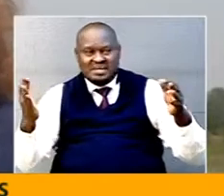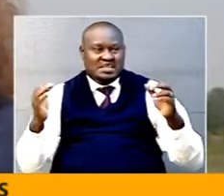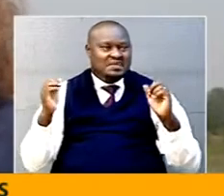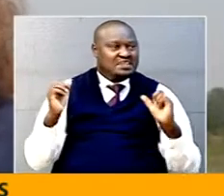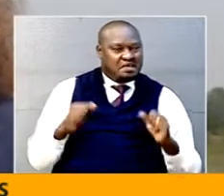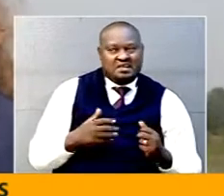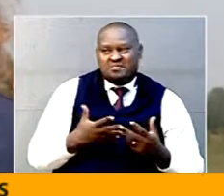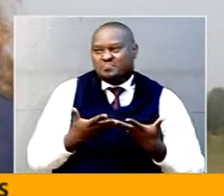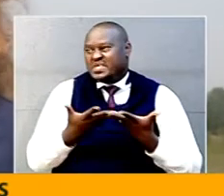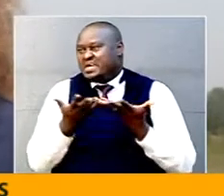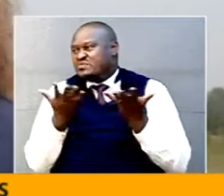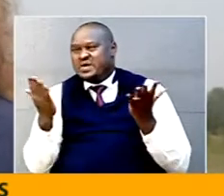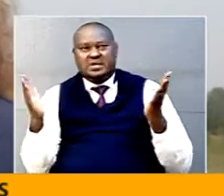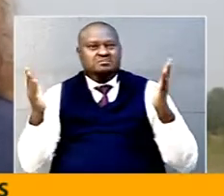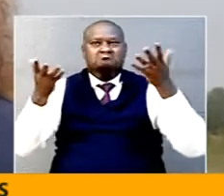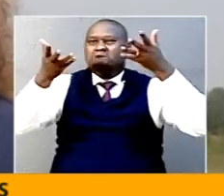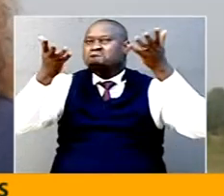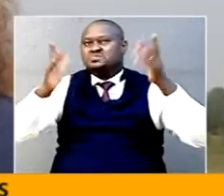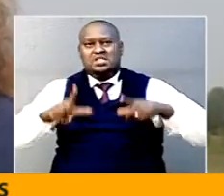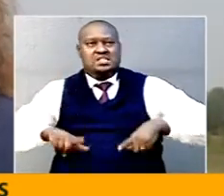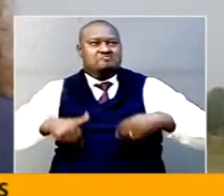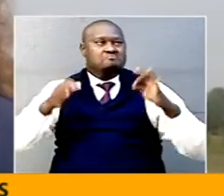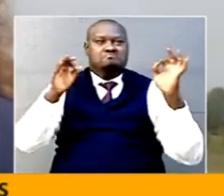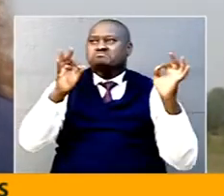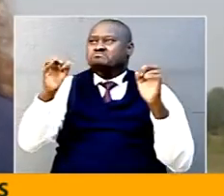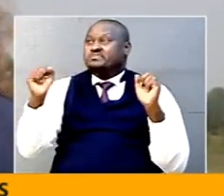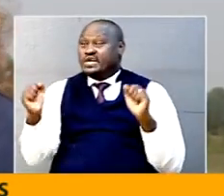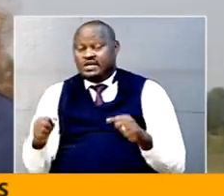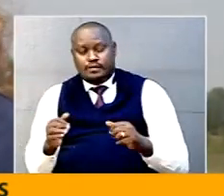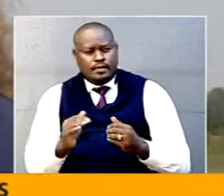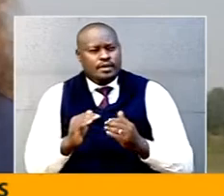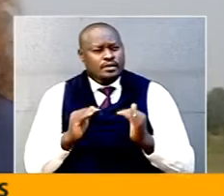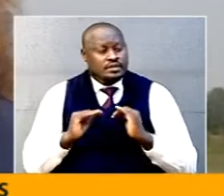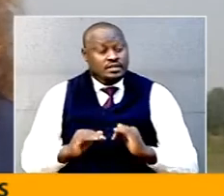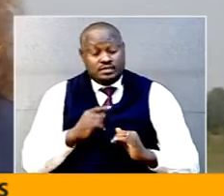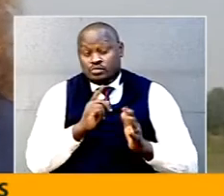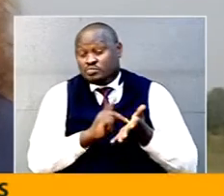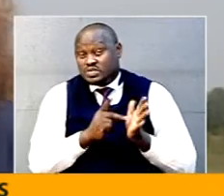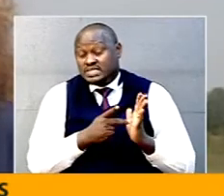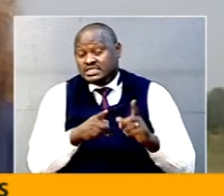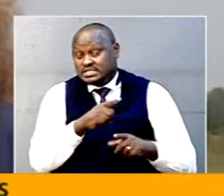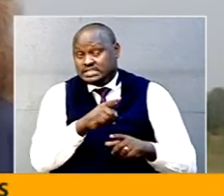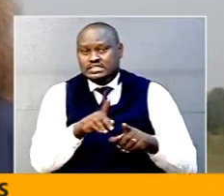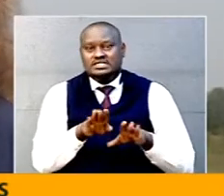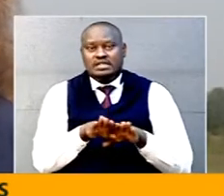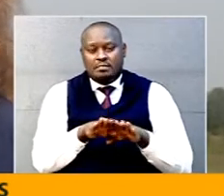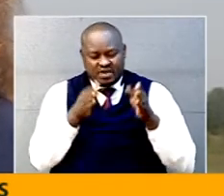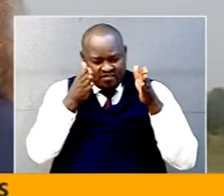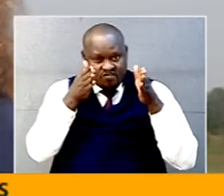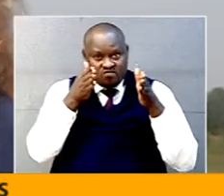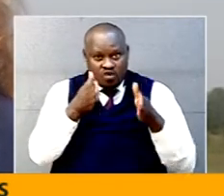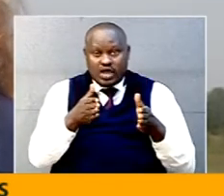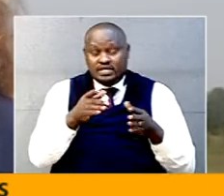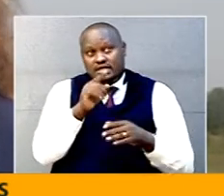be successful in their movements. Also, part of this project is investing in the Gulu